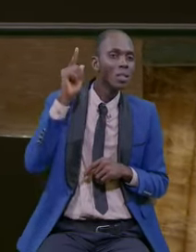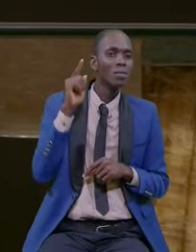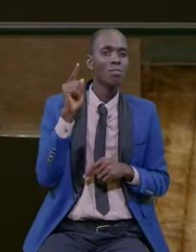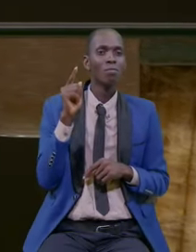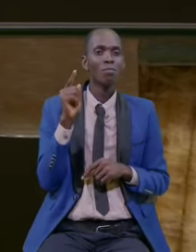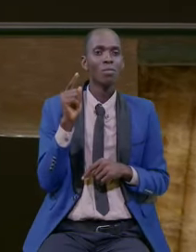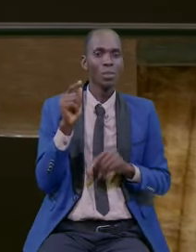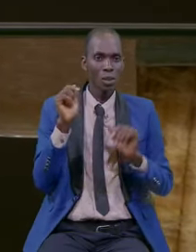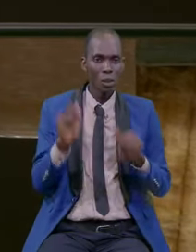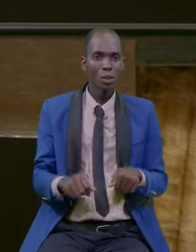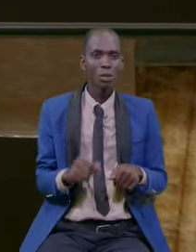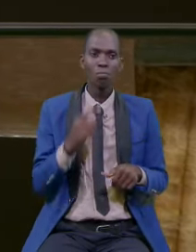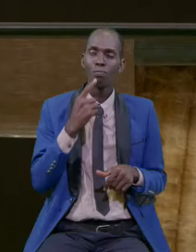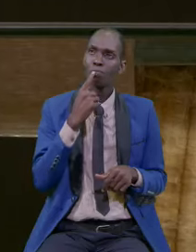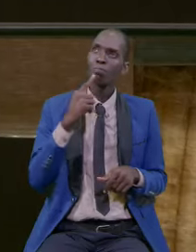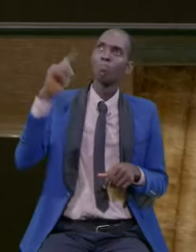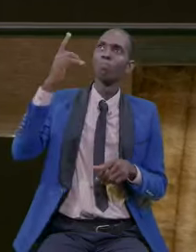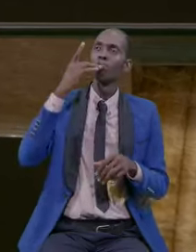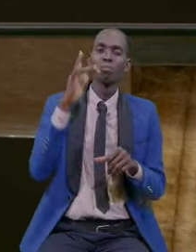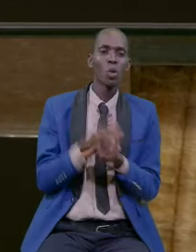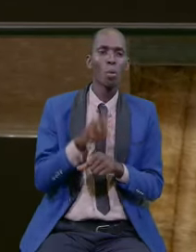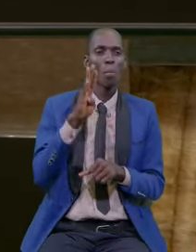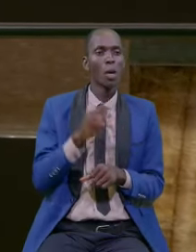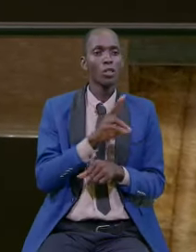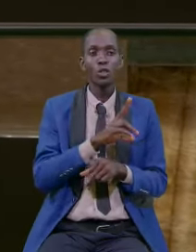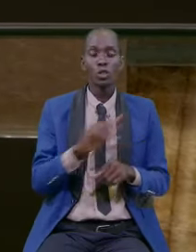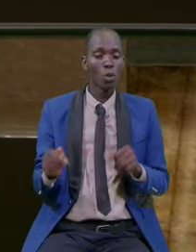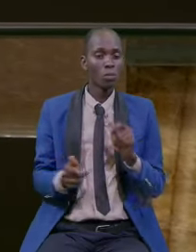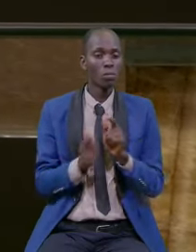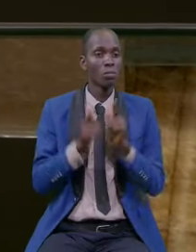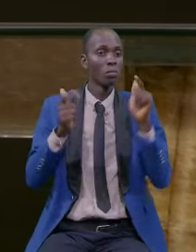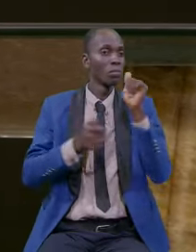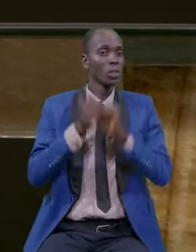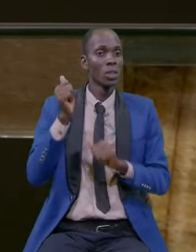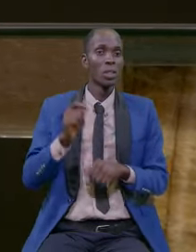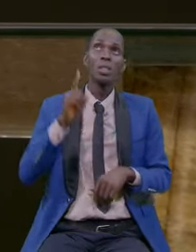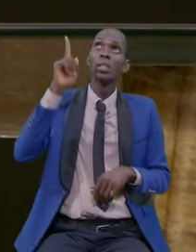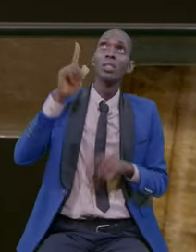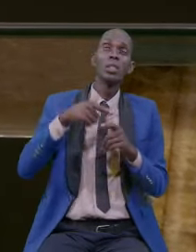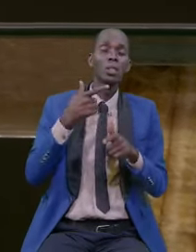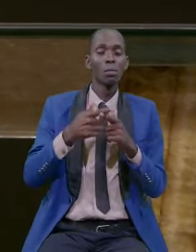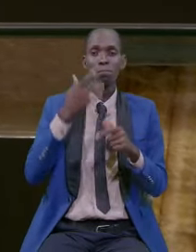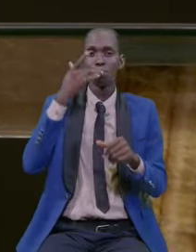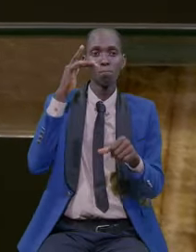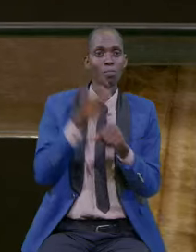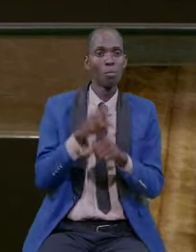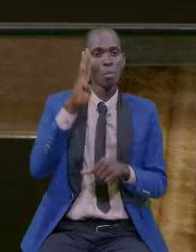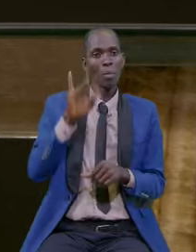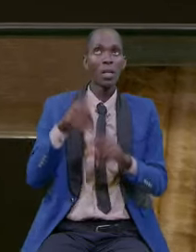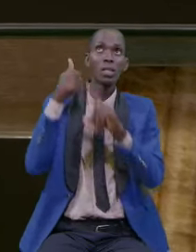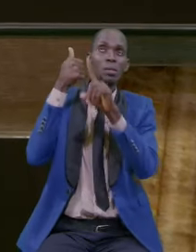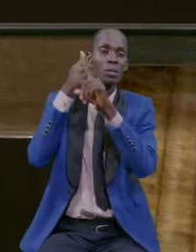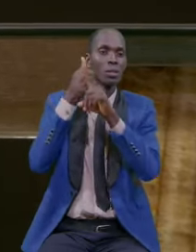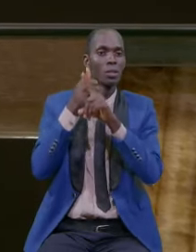could swear by no greater. He swore by himself. Verse 14. In